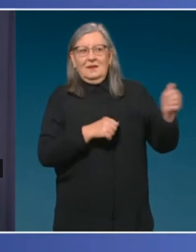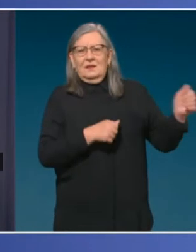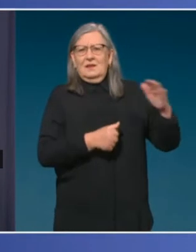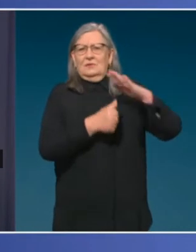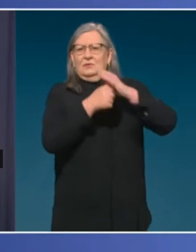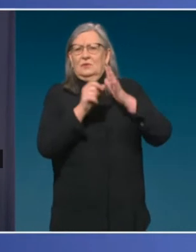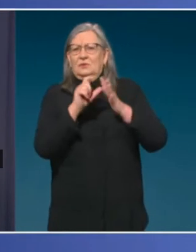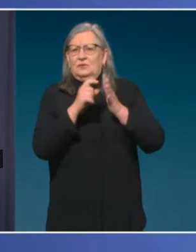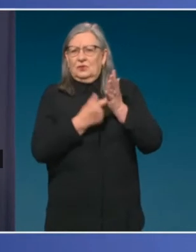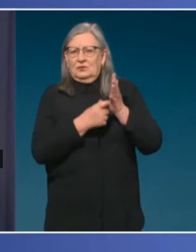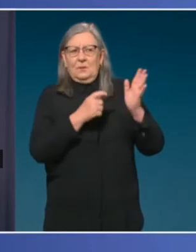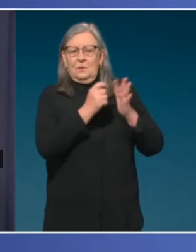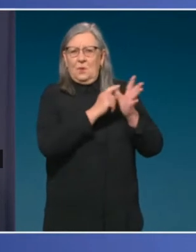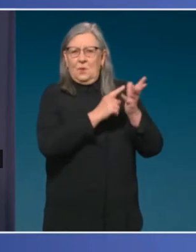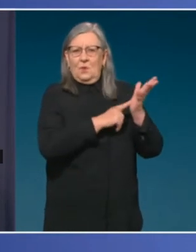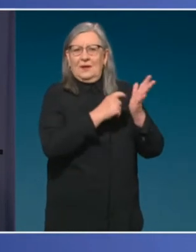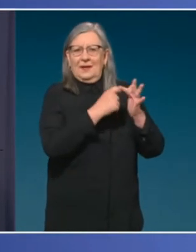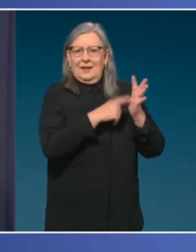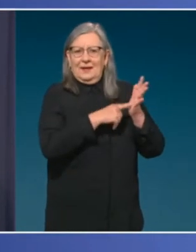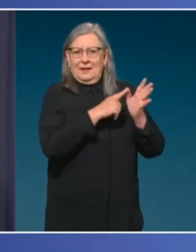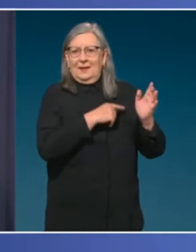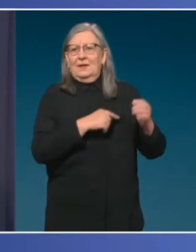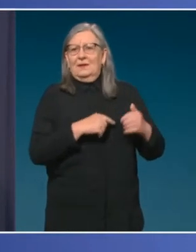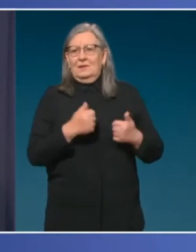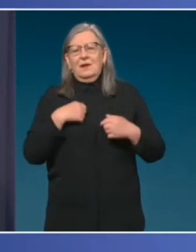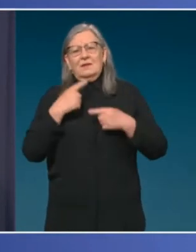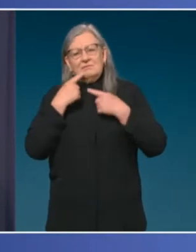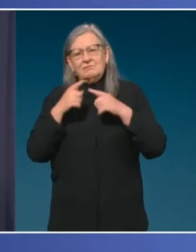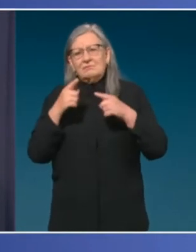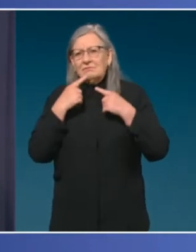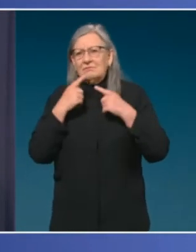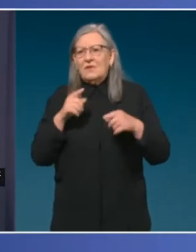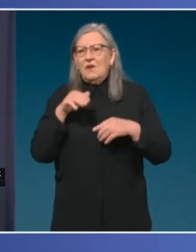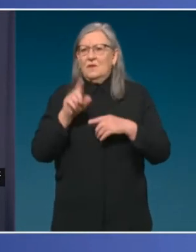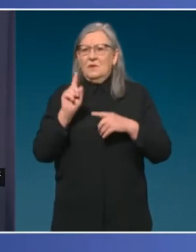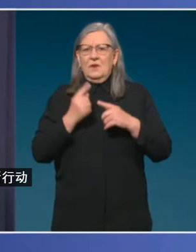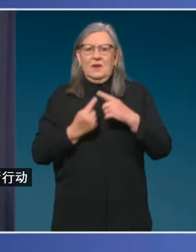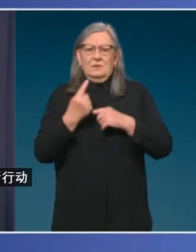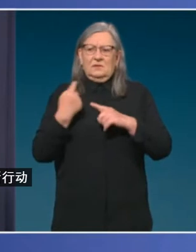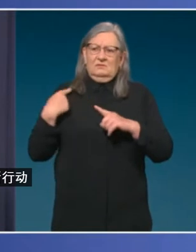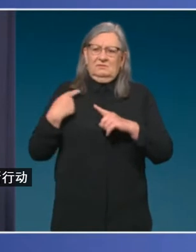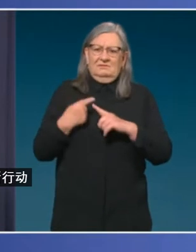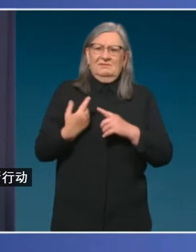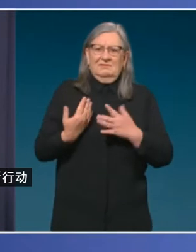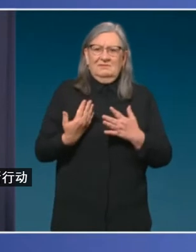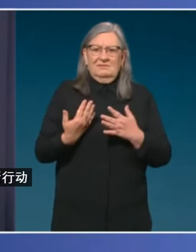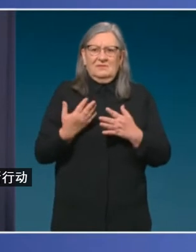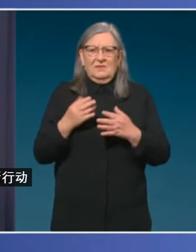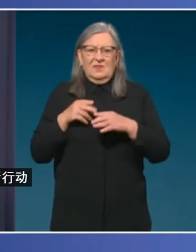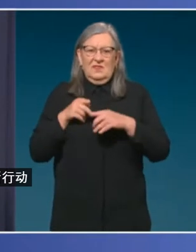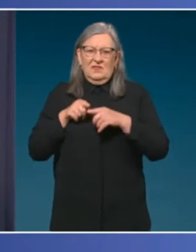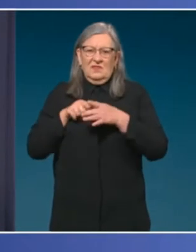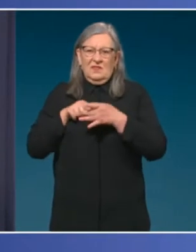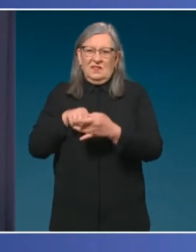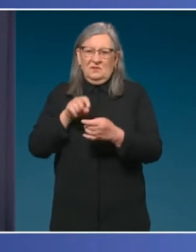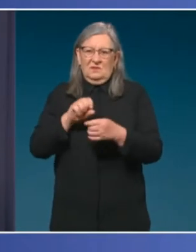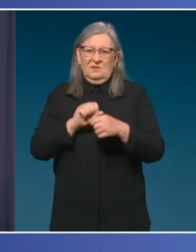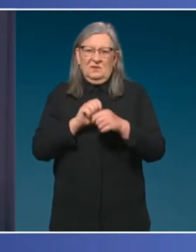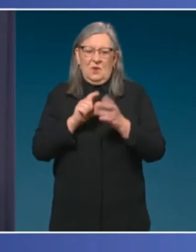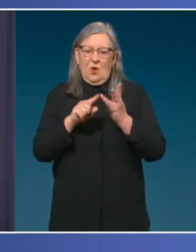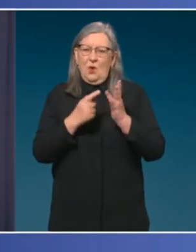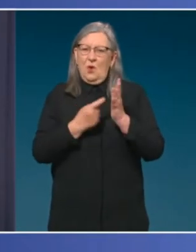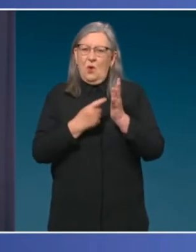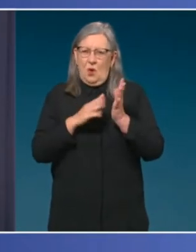here to give you a brief update on the latest actions in relation to the Omicron variant and